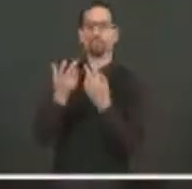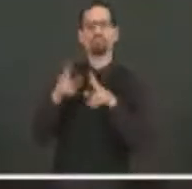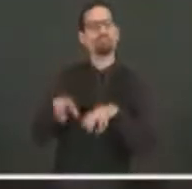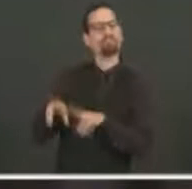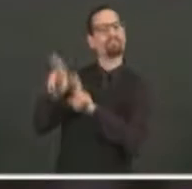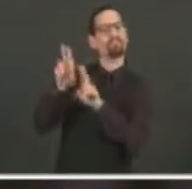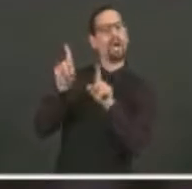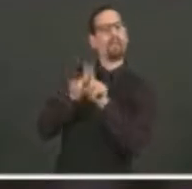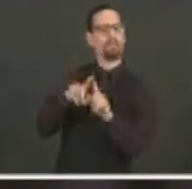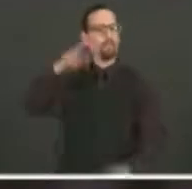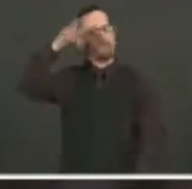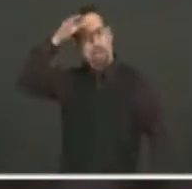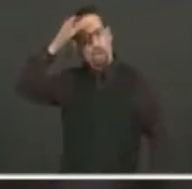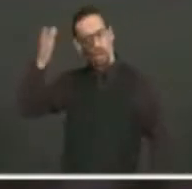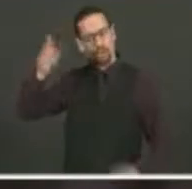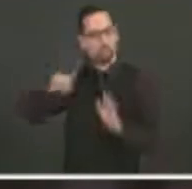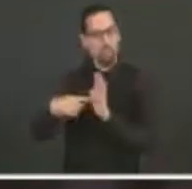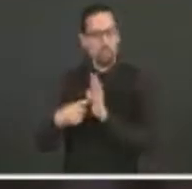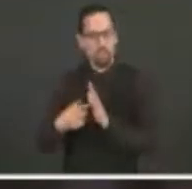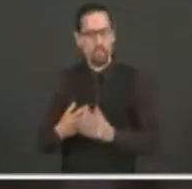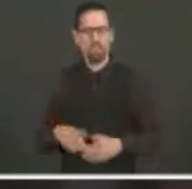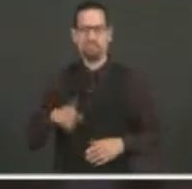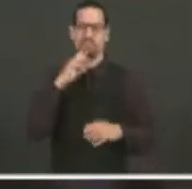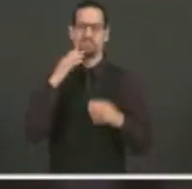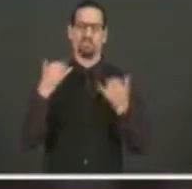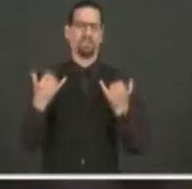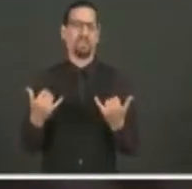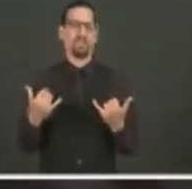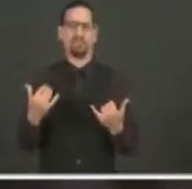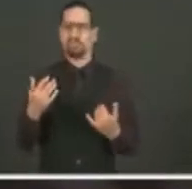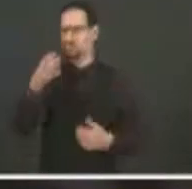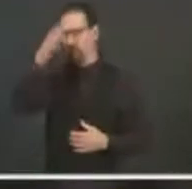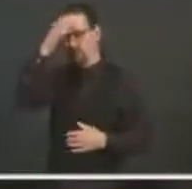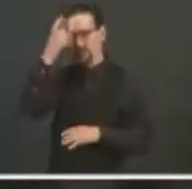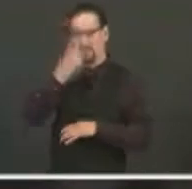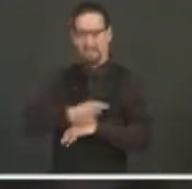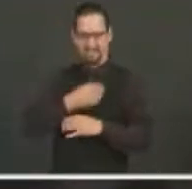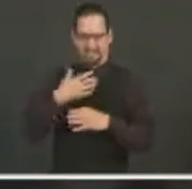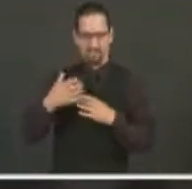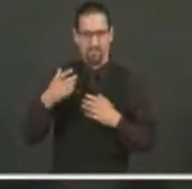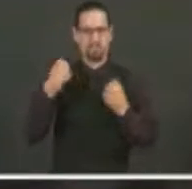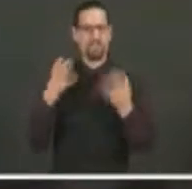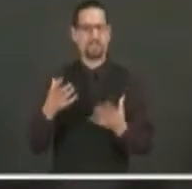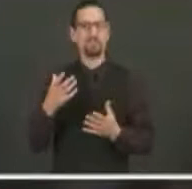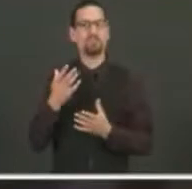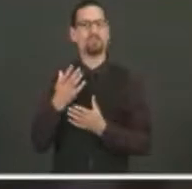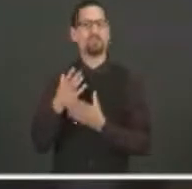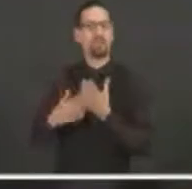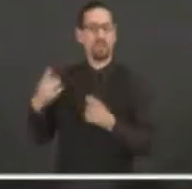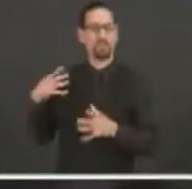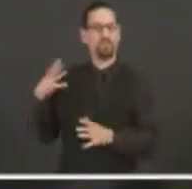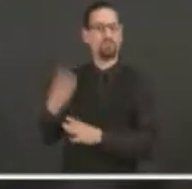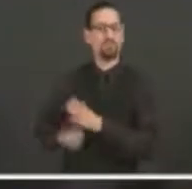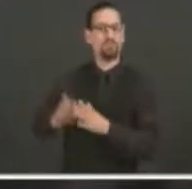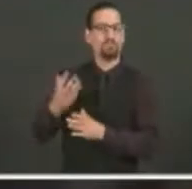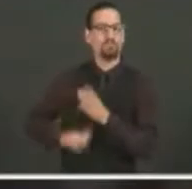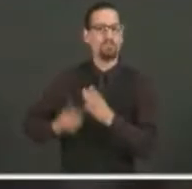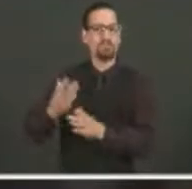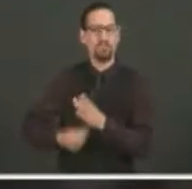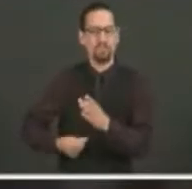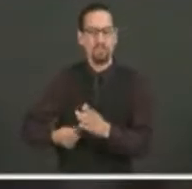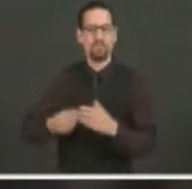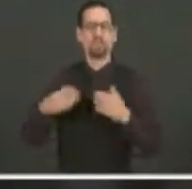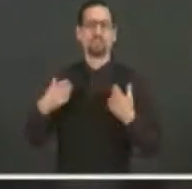to be a difficult Father's Day for many Rhode Islanders who have recently lost a loved one, and it's been a very difficult few weeks for